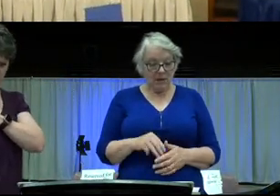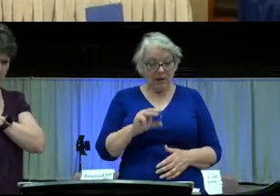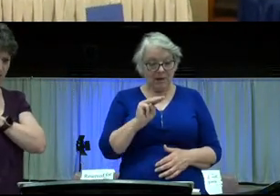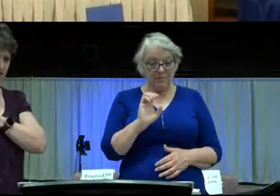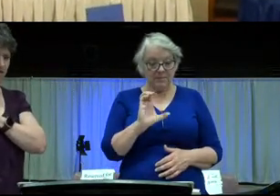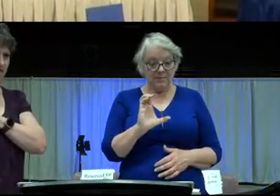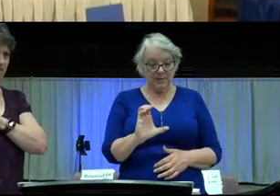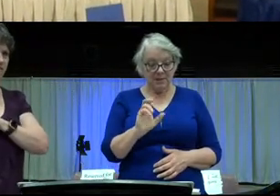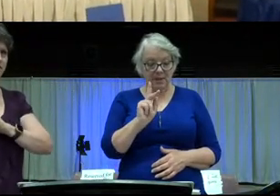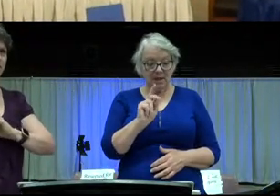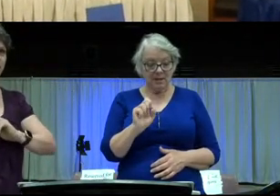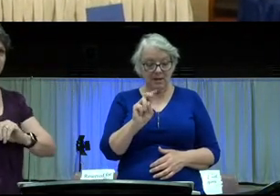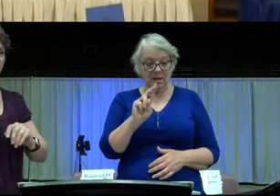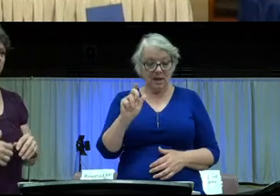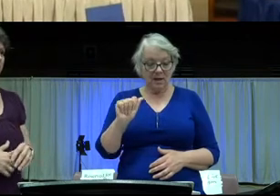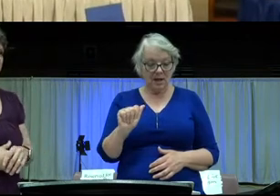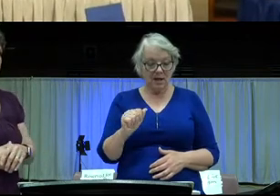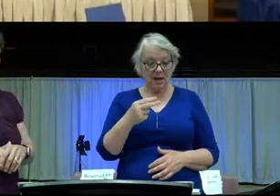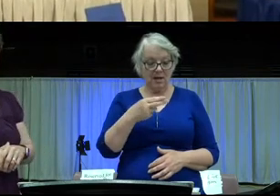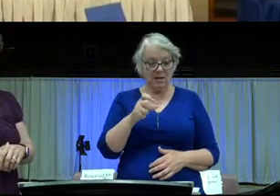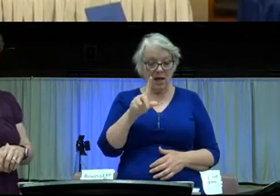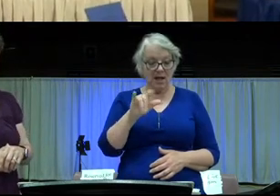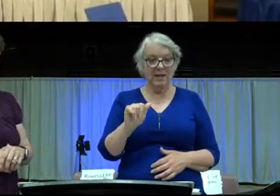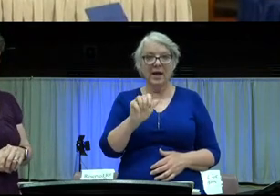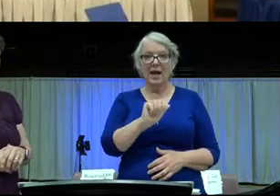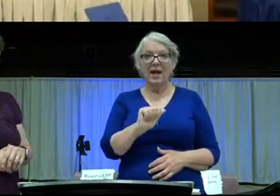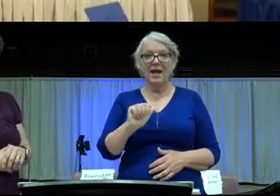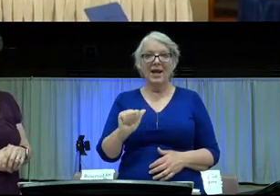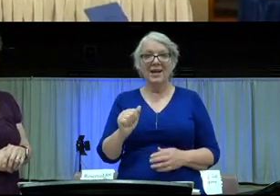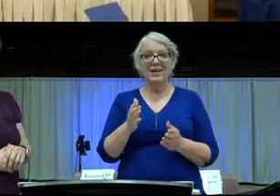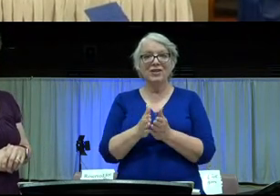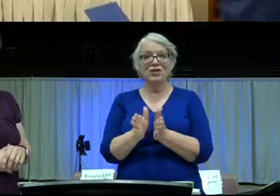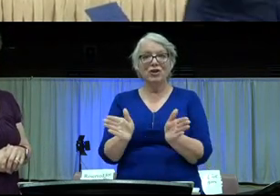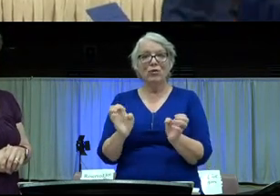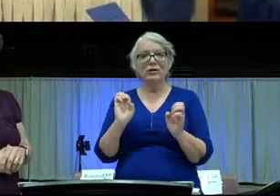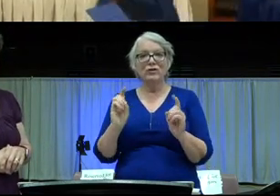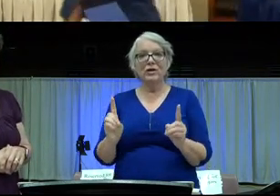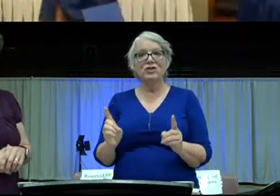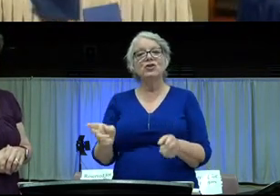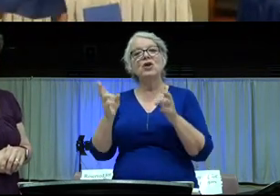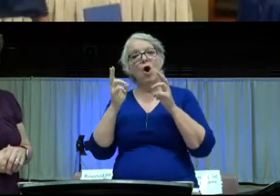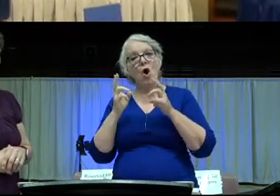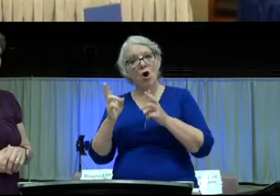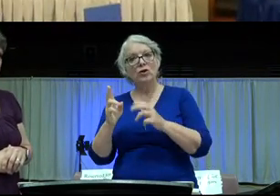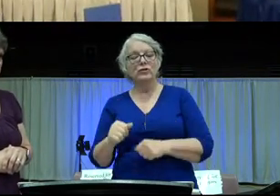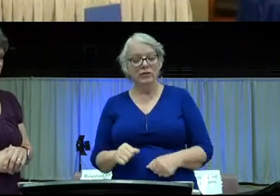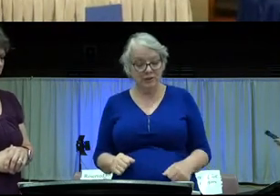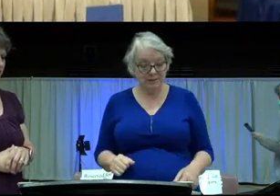McKenna Claire Haley, Associate of Arts, General Education, Honors.